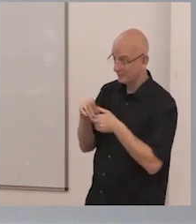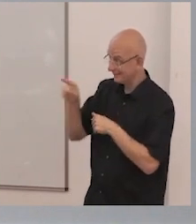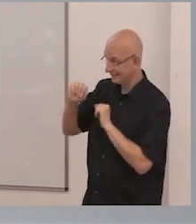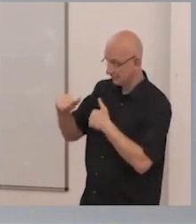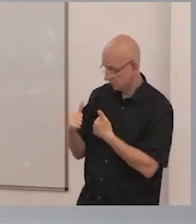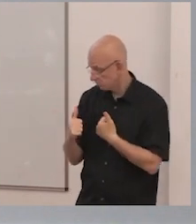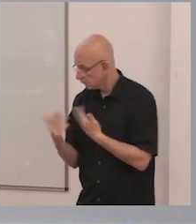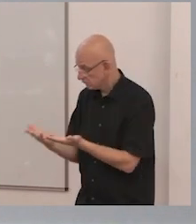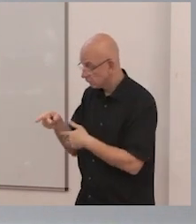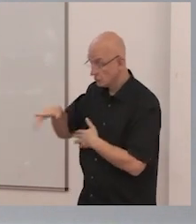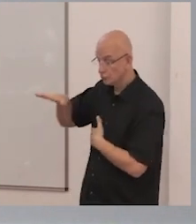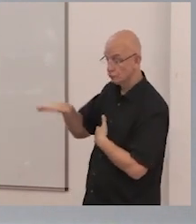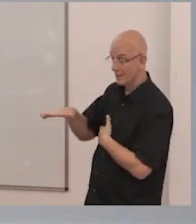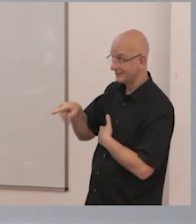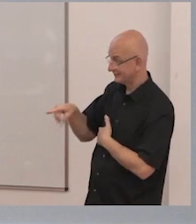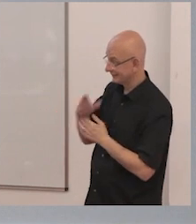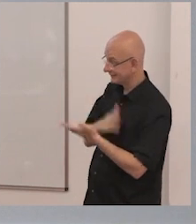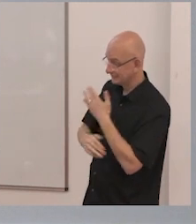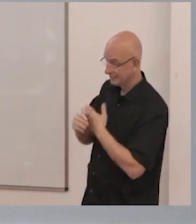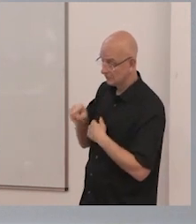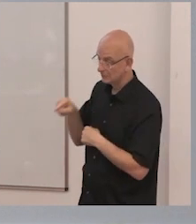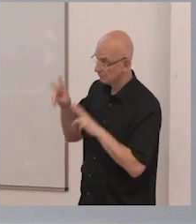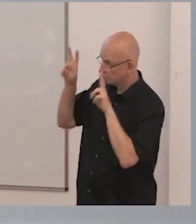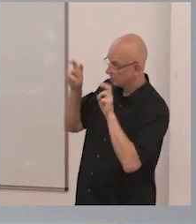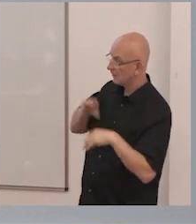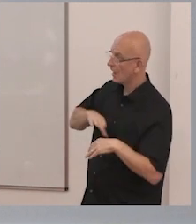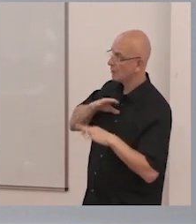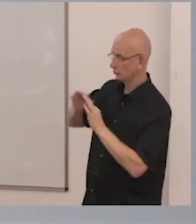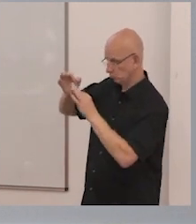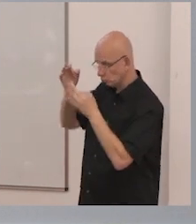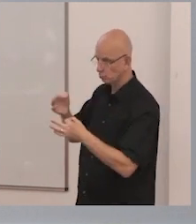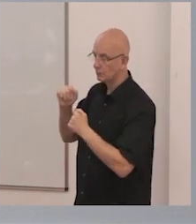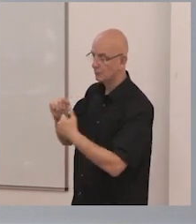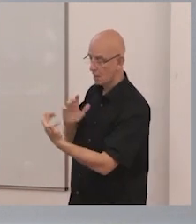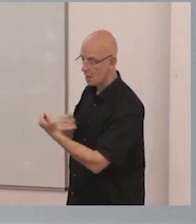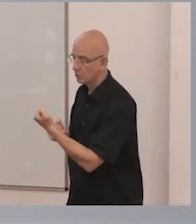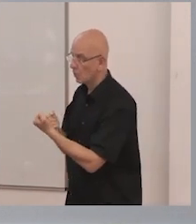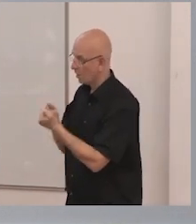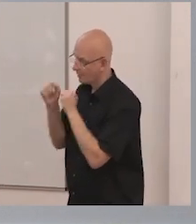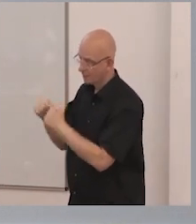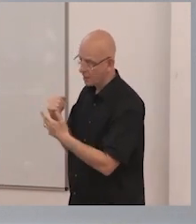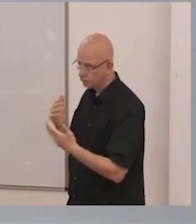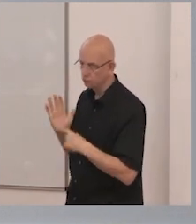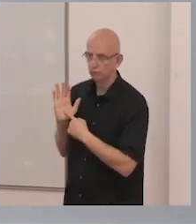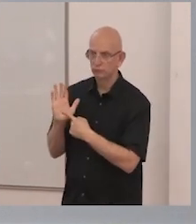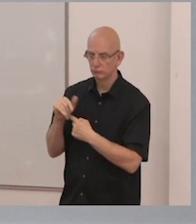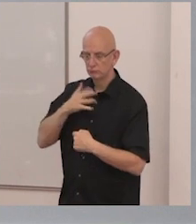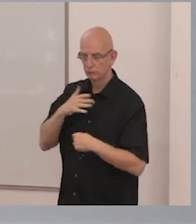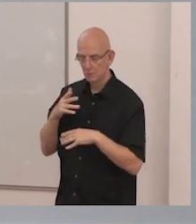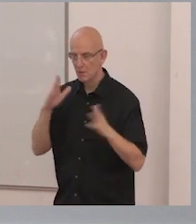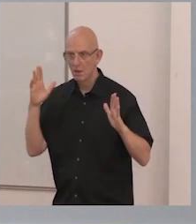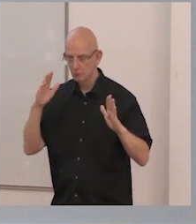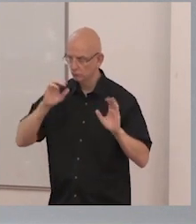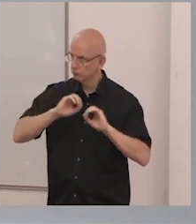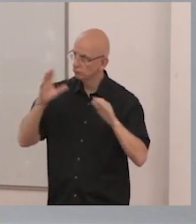young people can express their views and that they might need some kind of support in order to do that. So again, it's really,